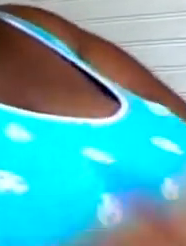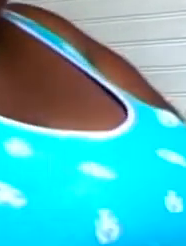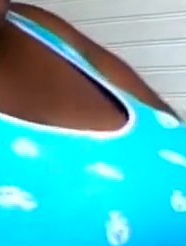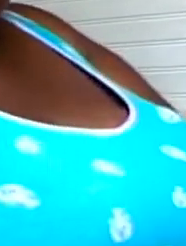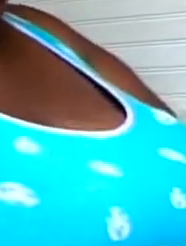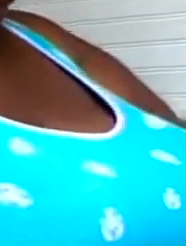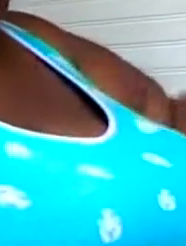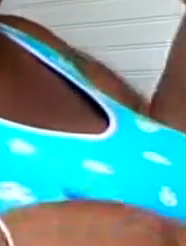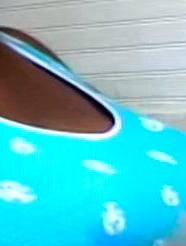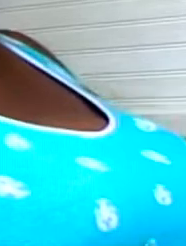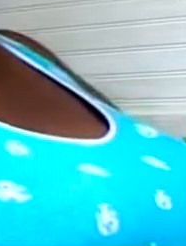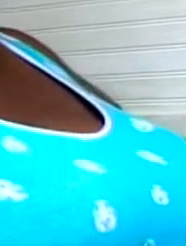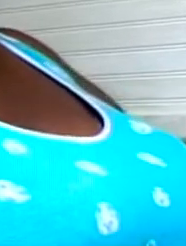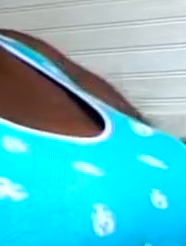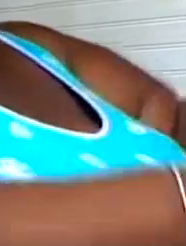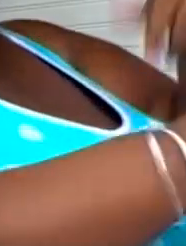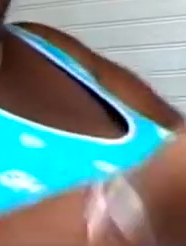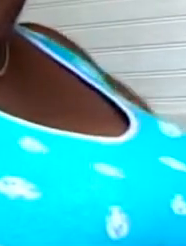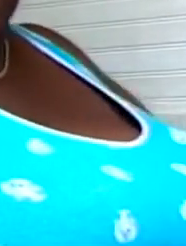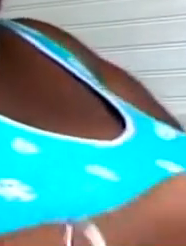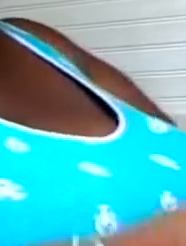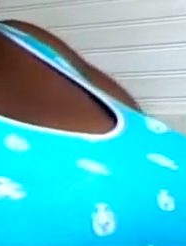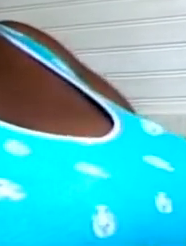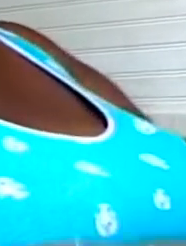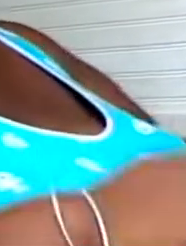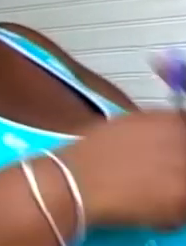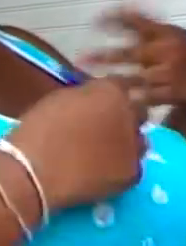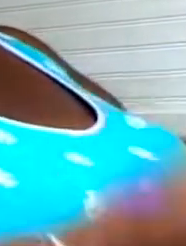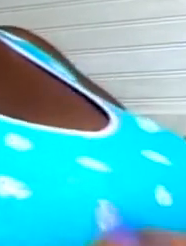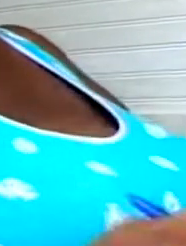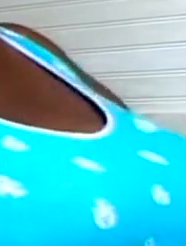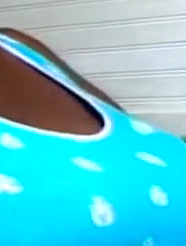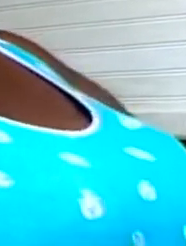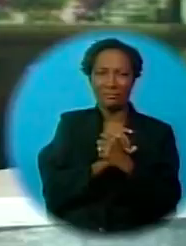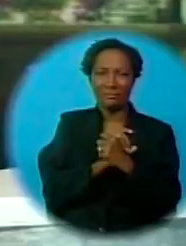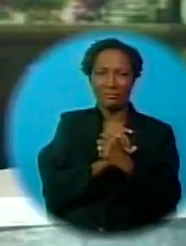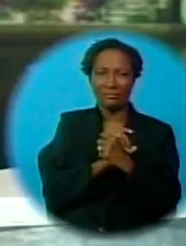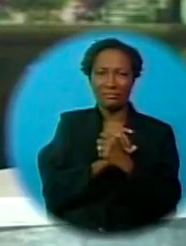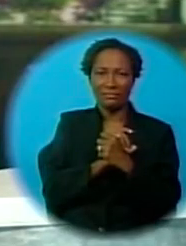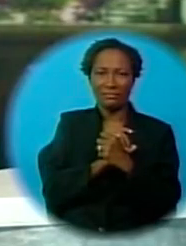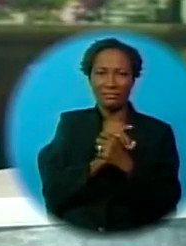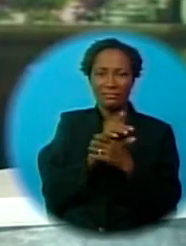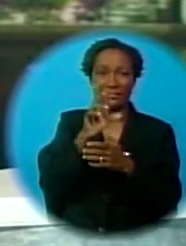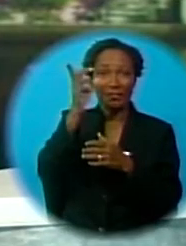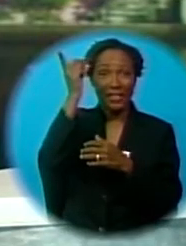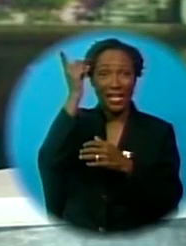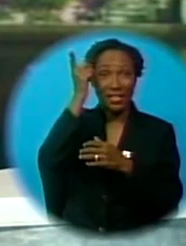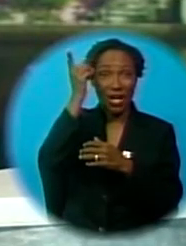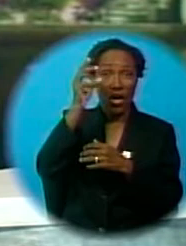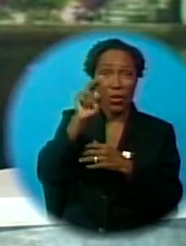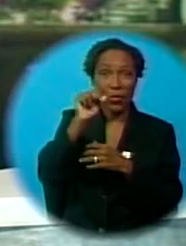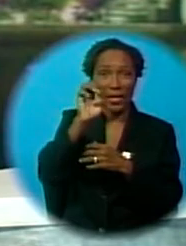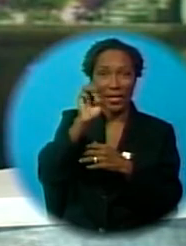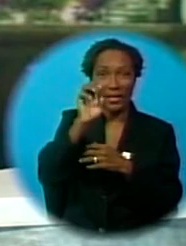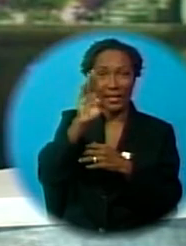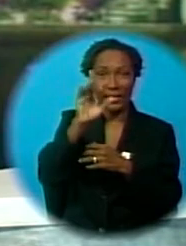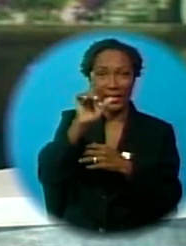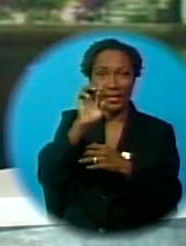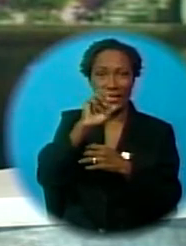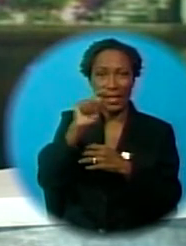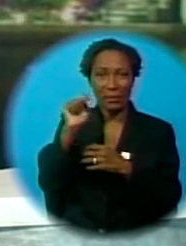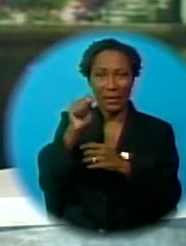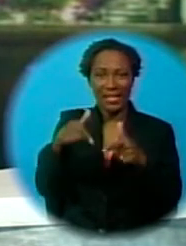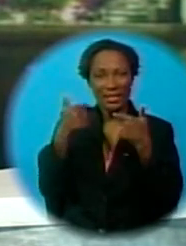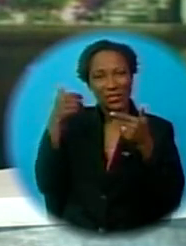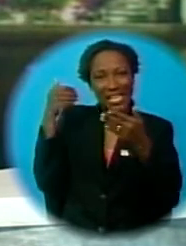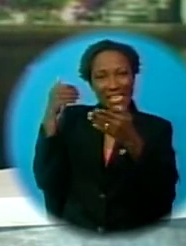get out the gas, but I'm running and start to back, you understand? But it was too much fire. Well, Darwin Neblett lives next door to the